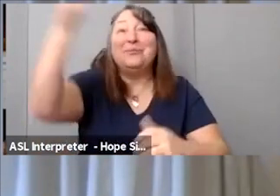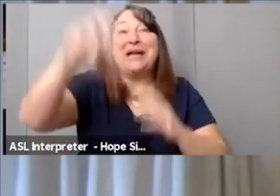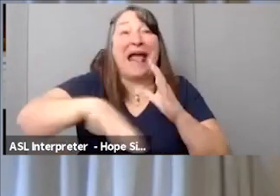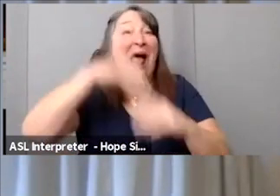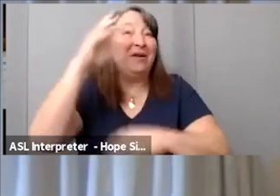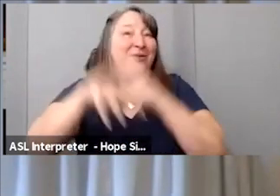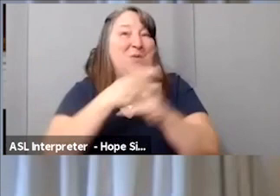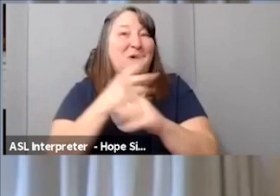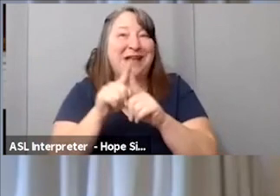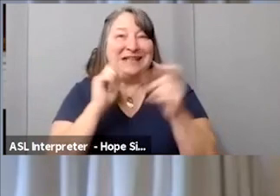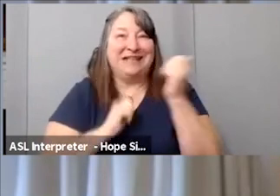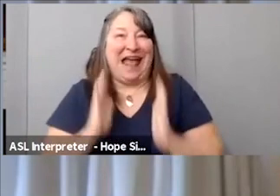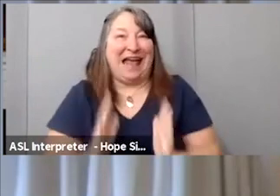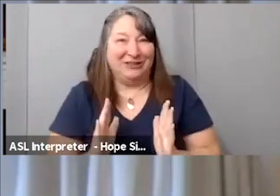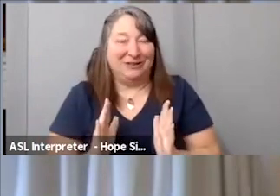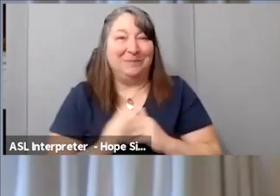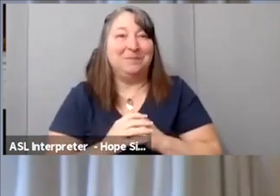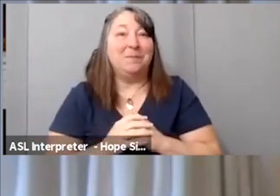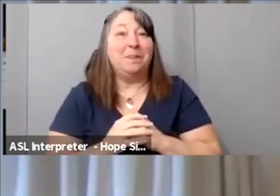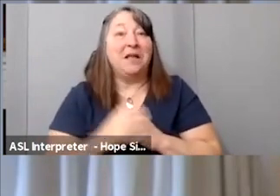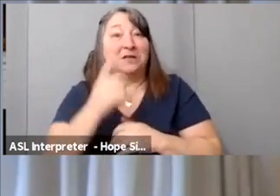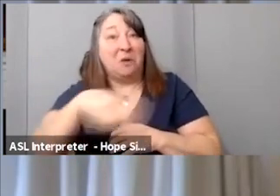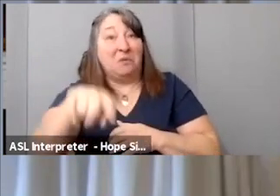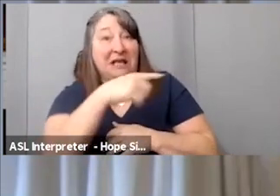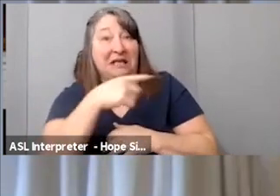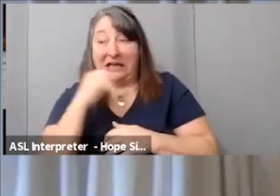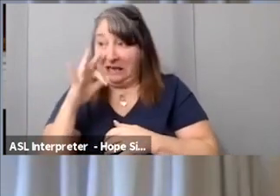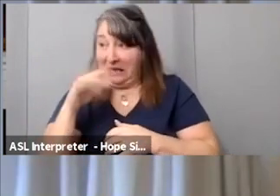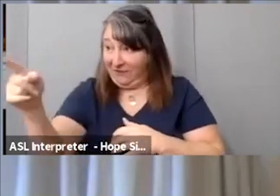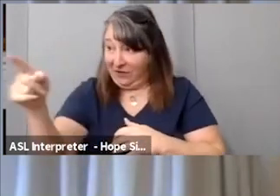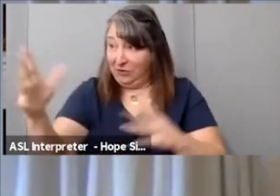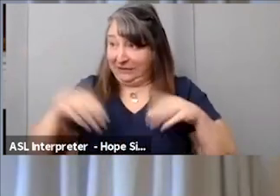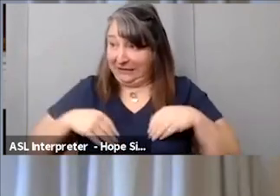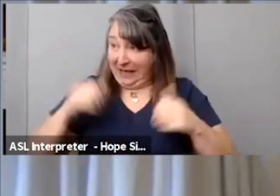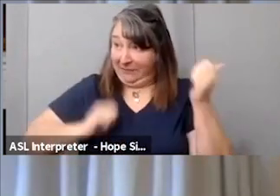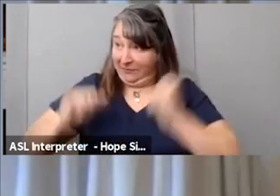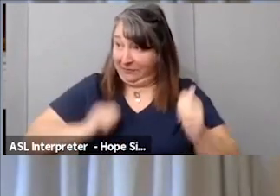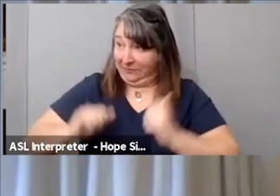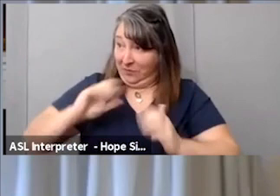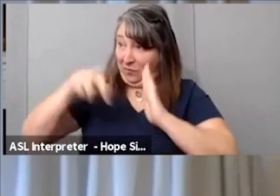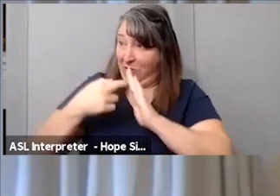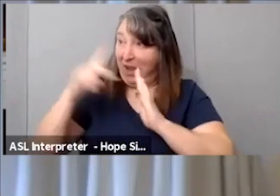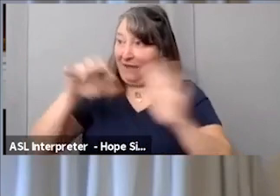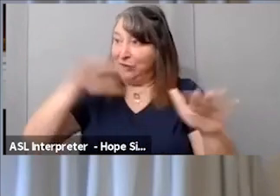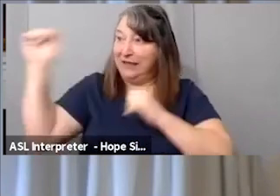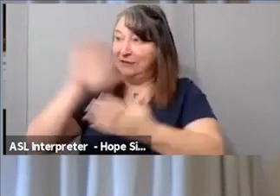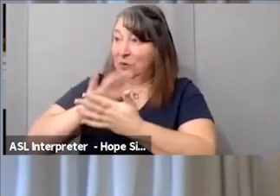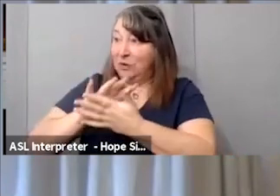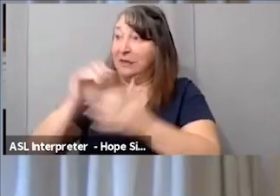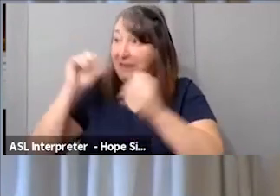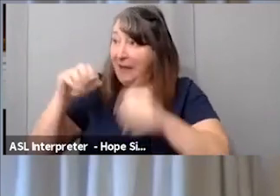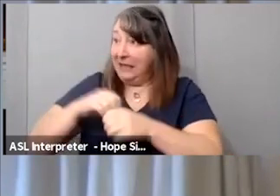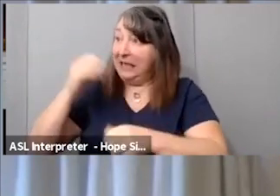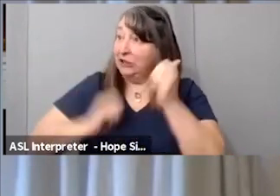actor. And they said, if you do this, you're going to have to leave school. You'll be in this Broadway show,